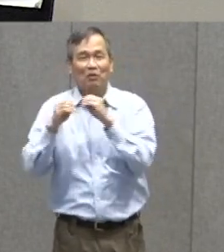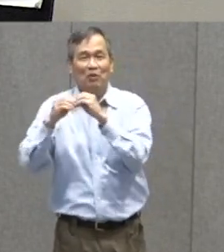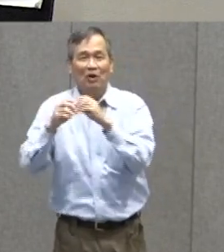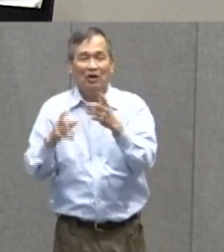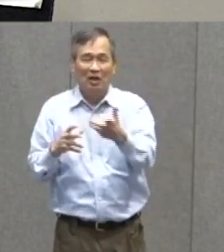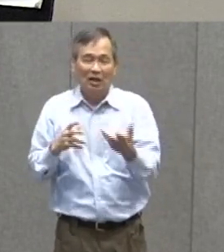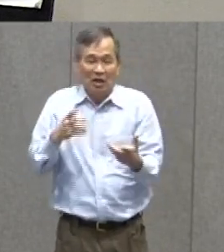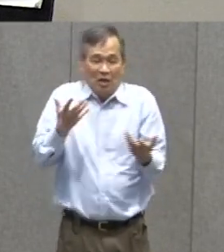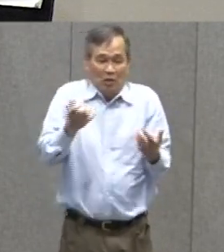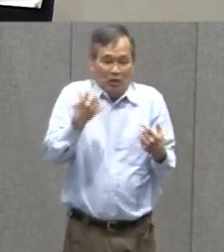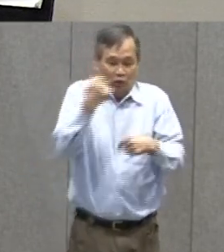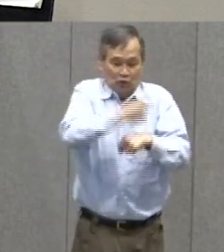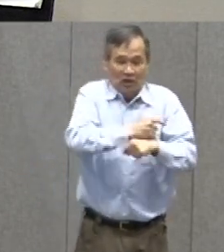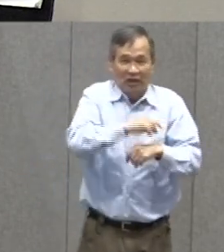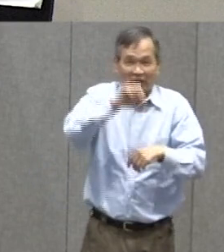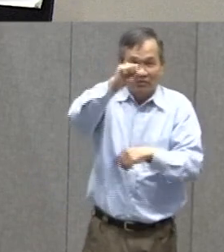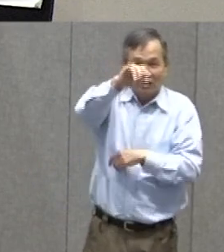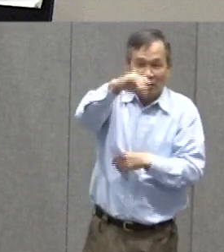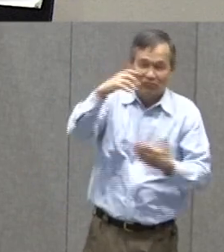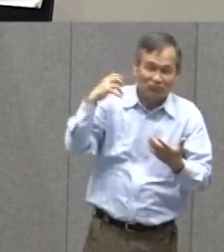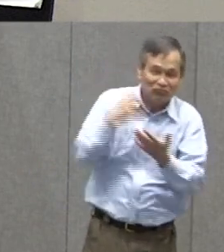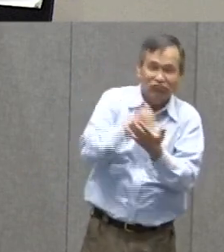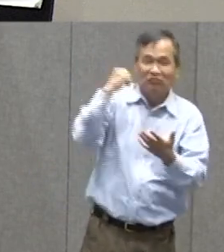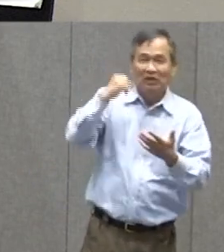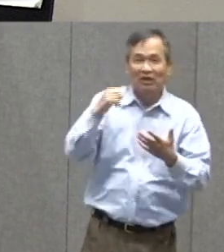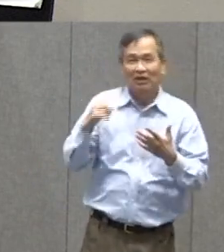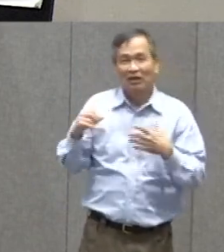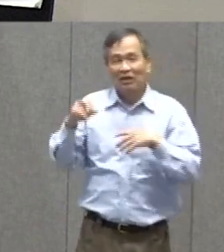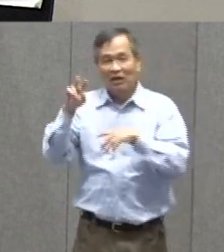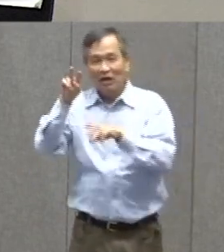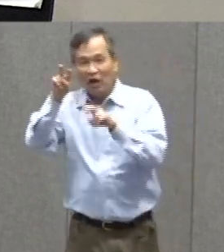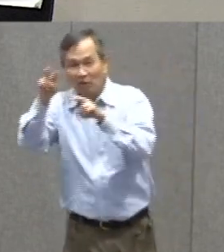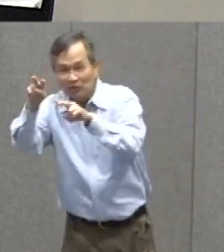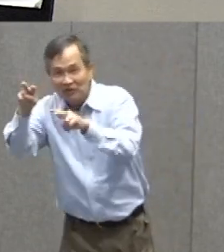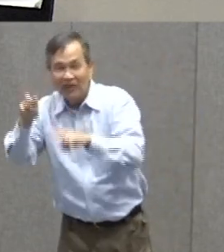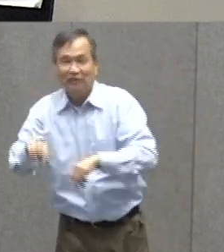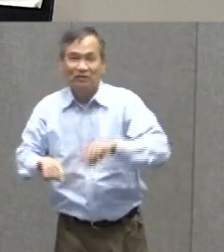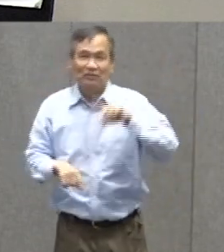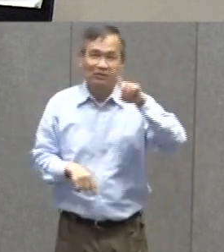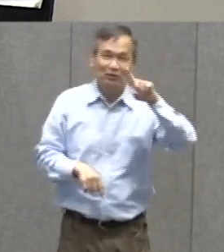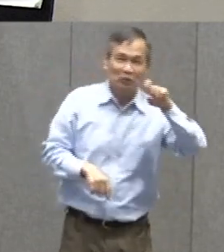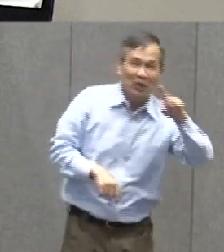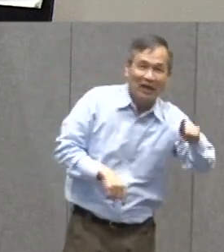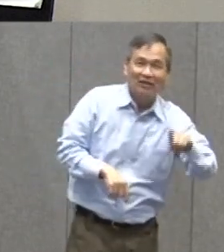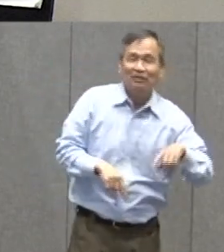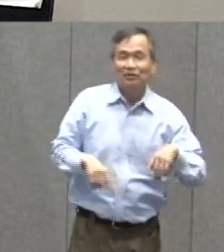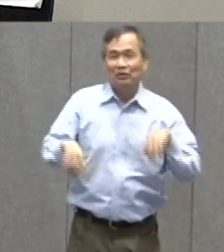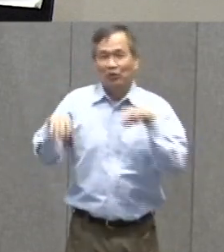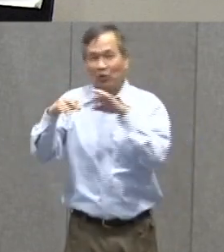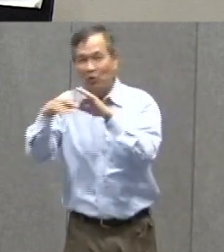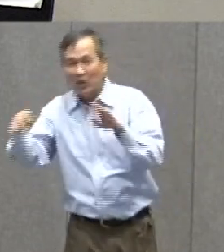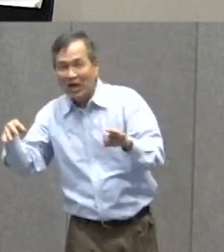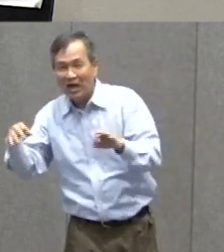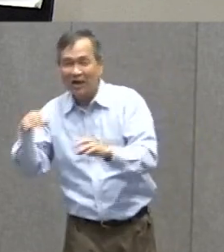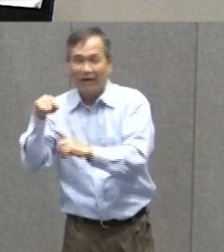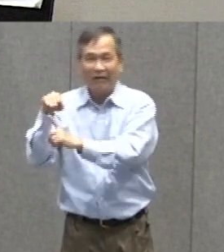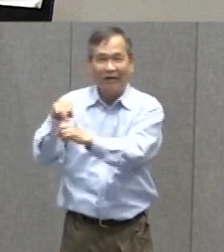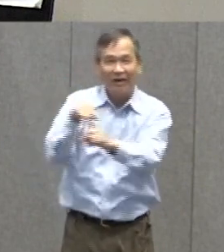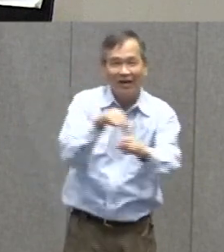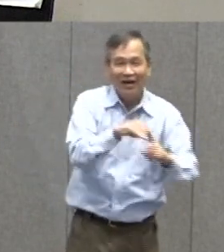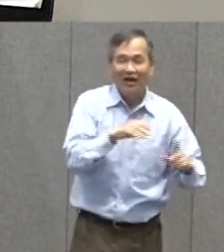today, the observations, the questions, and even what you write in your prompt, with one or two